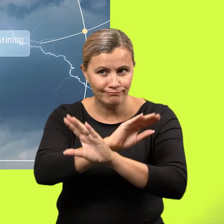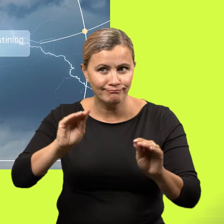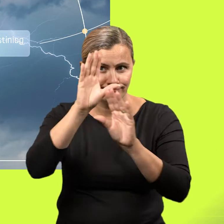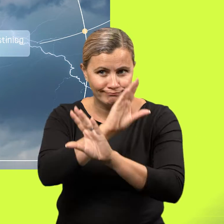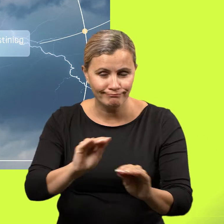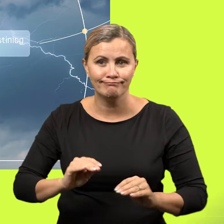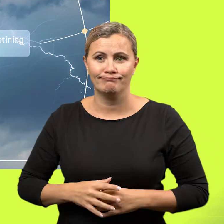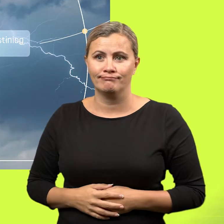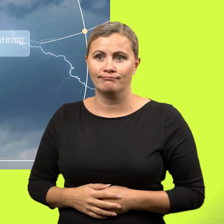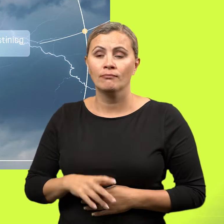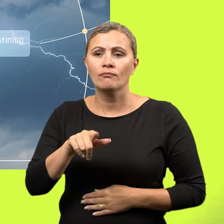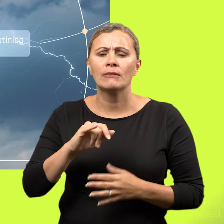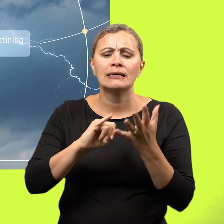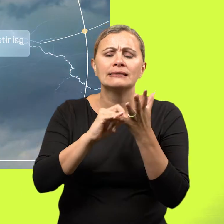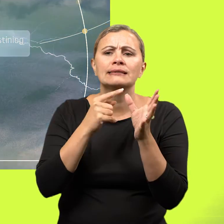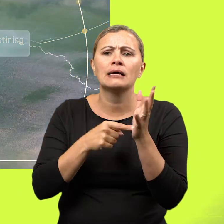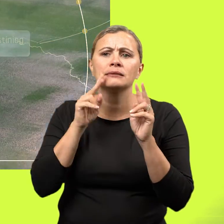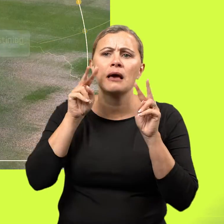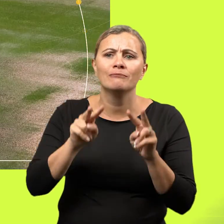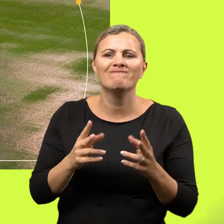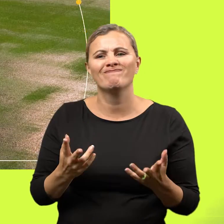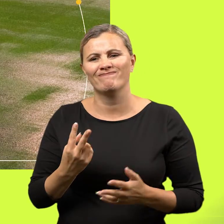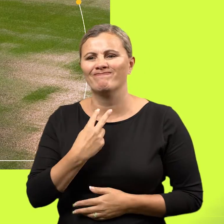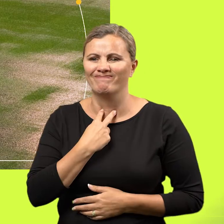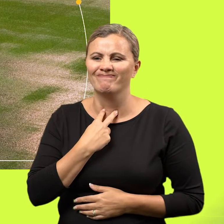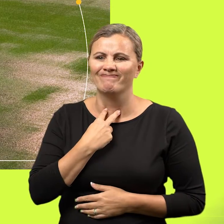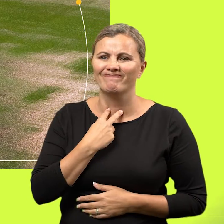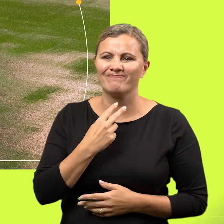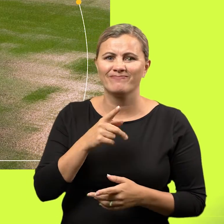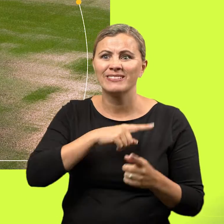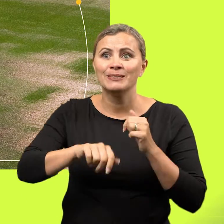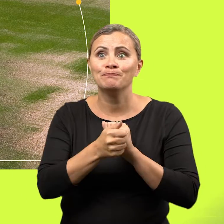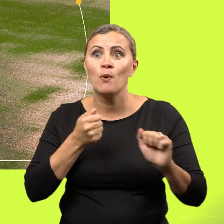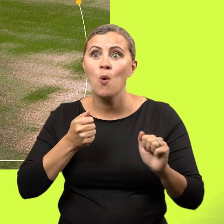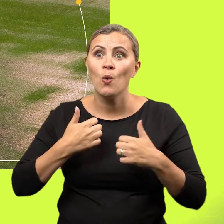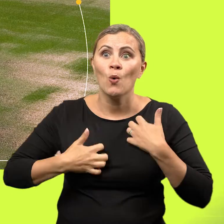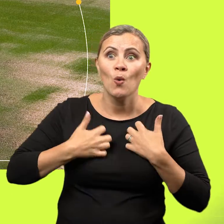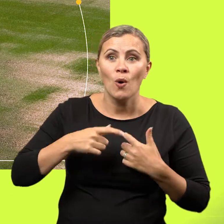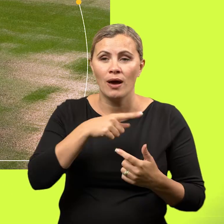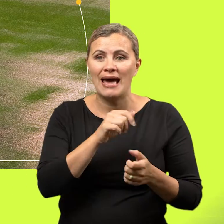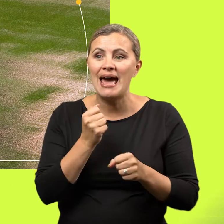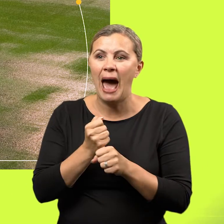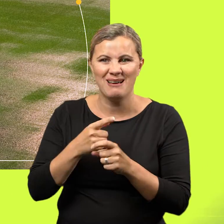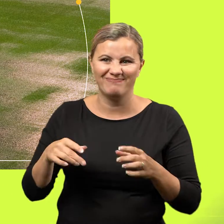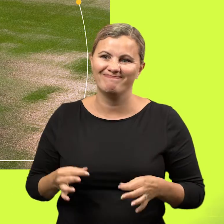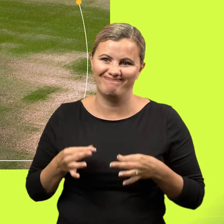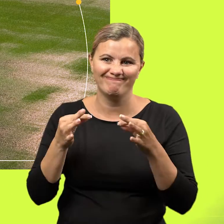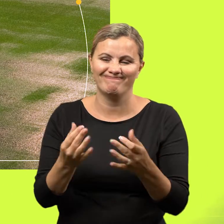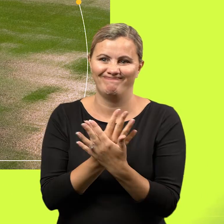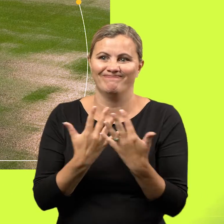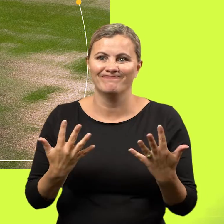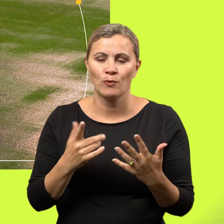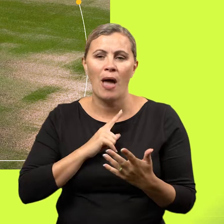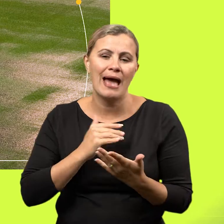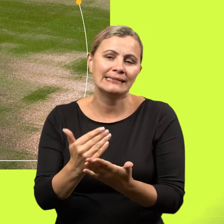updated. Looking at Saturday, well, I'm afraid there's disappointment ahead for sports fans, with many games being postponed as a